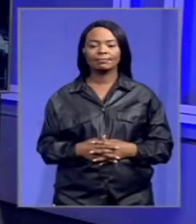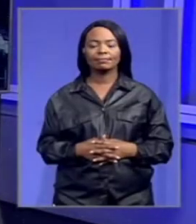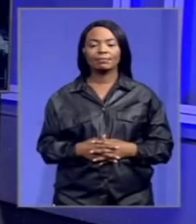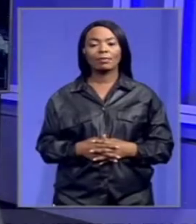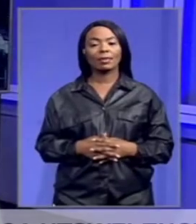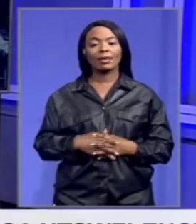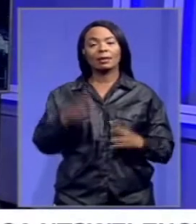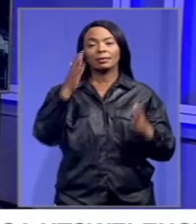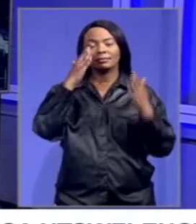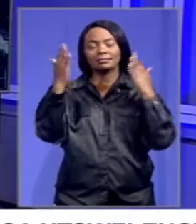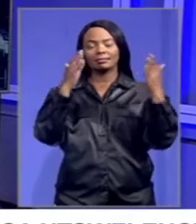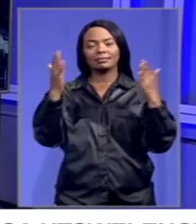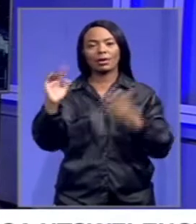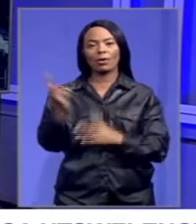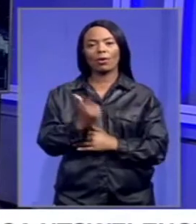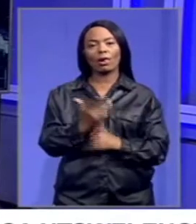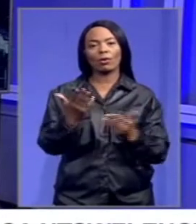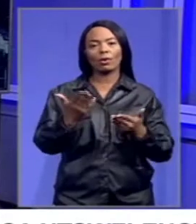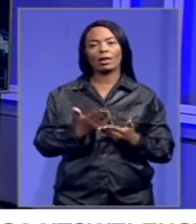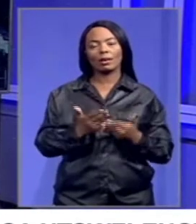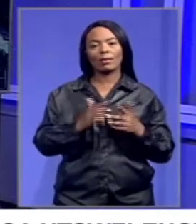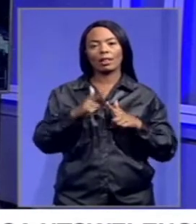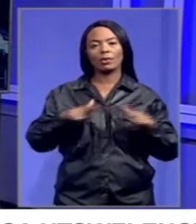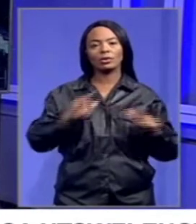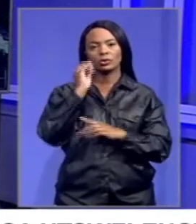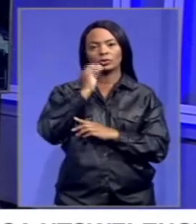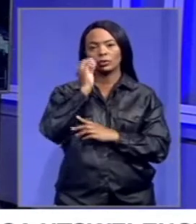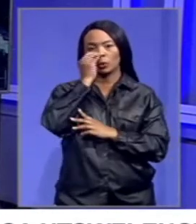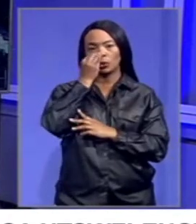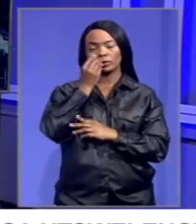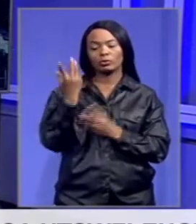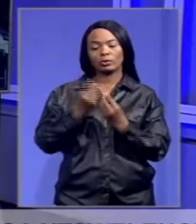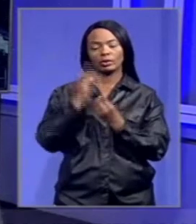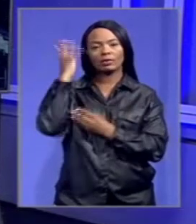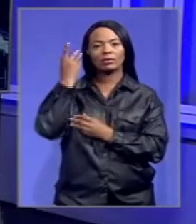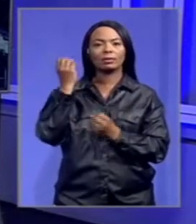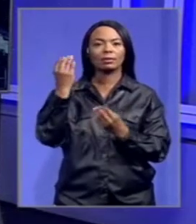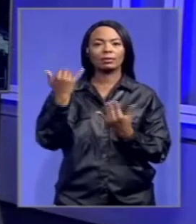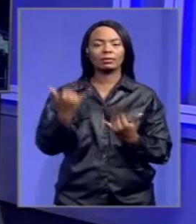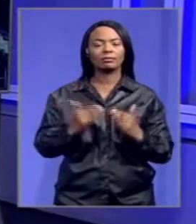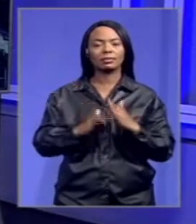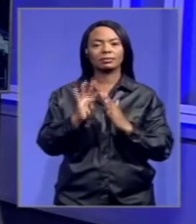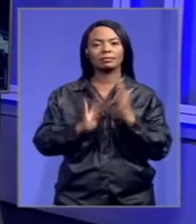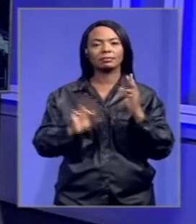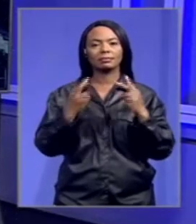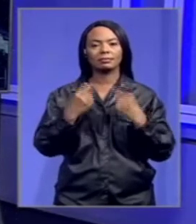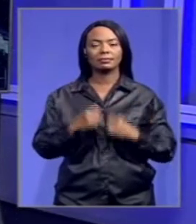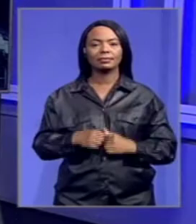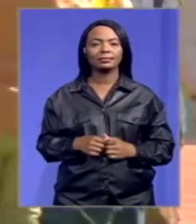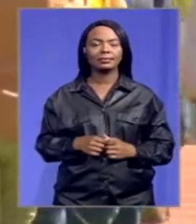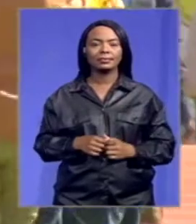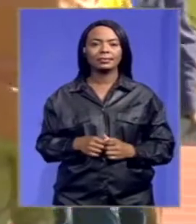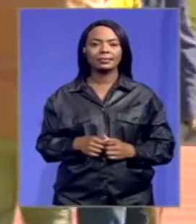Dumela mohira o amela ditaba tsa Sesotho thapameng ena ke mo le Trifosa Ntsholengwe pele ke dihlo tsa tsona.